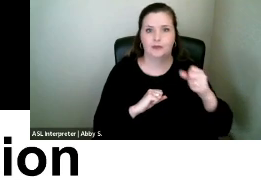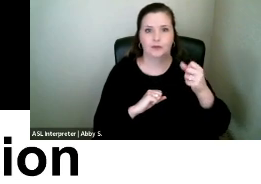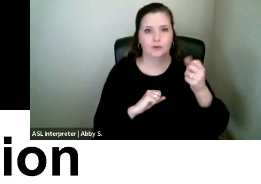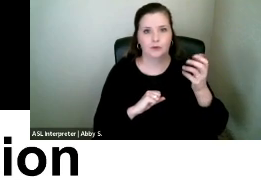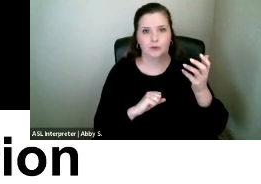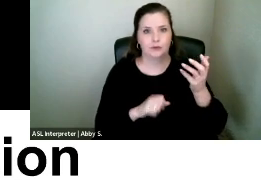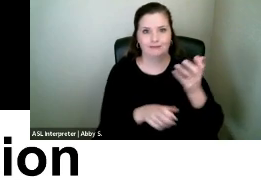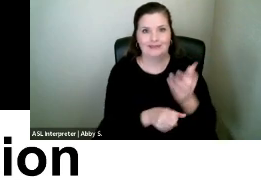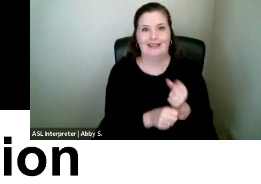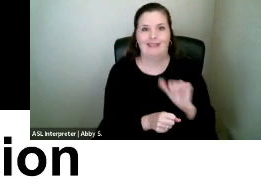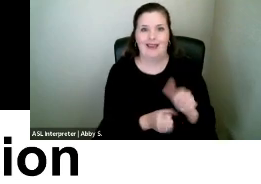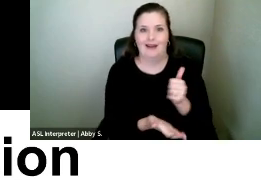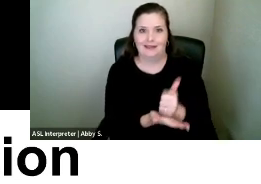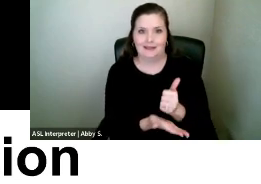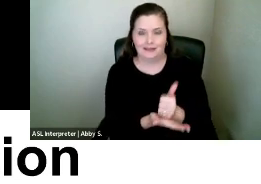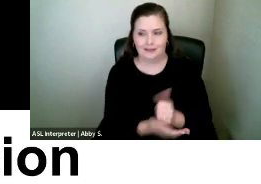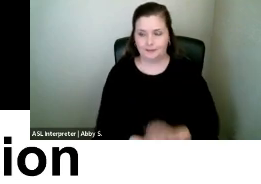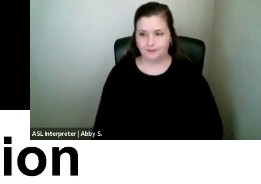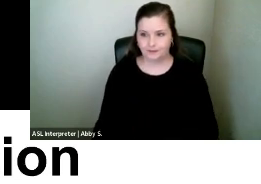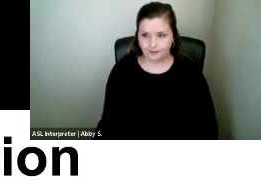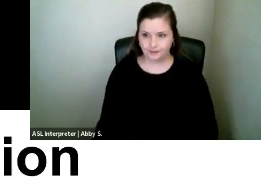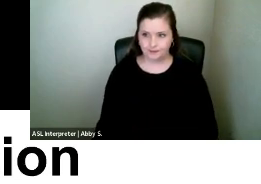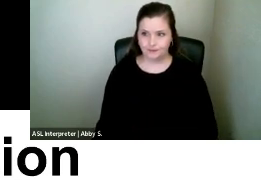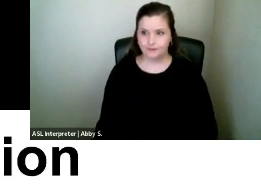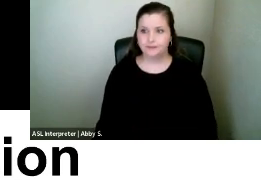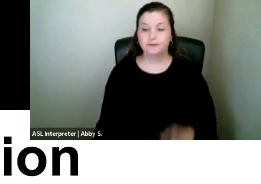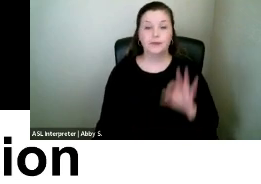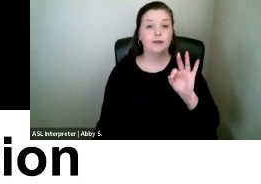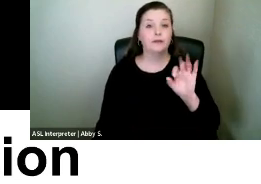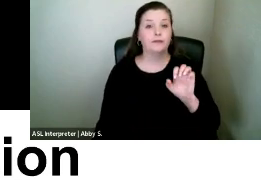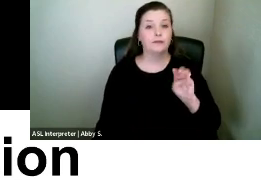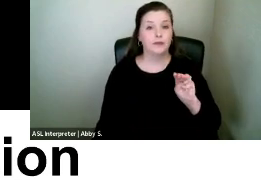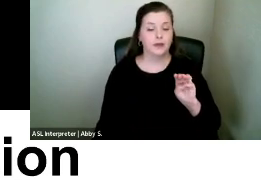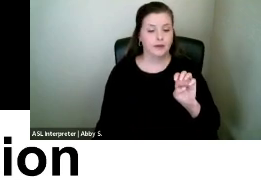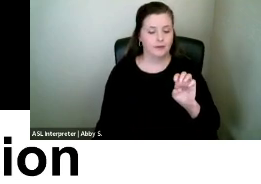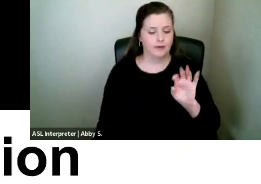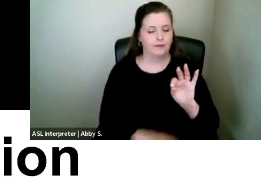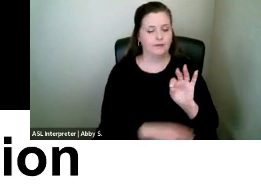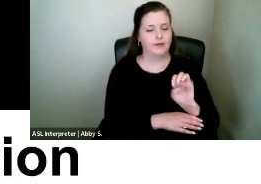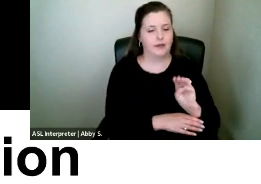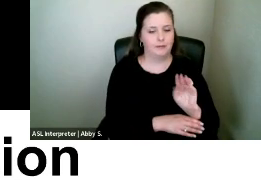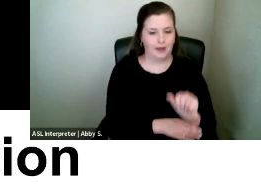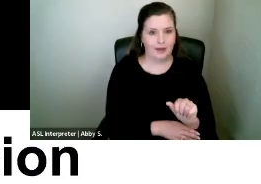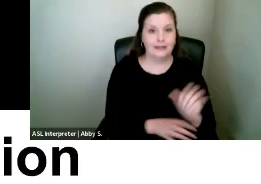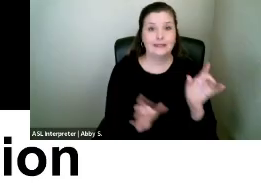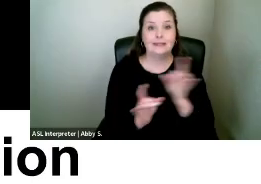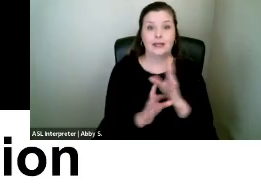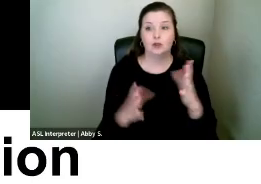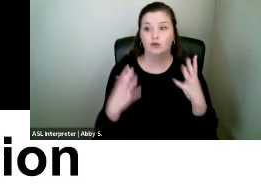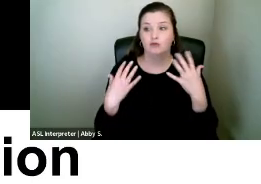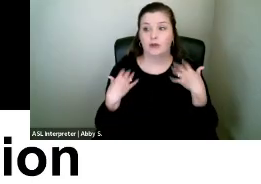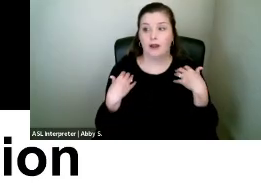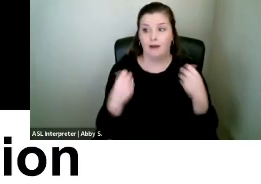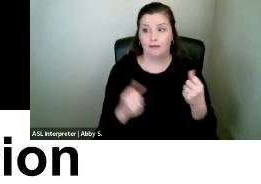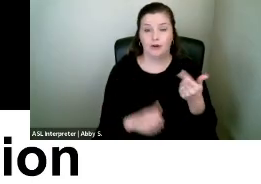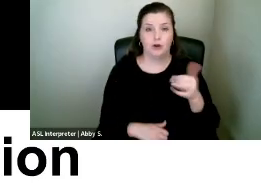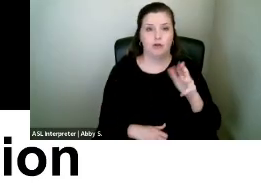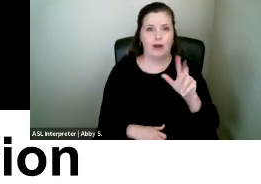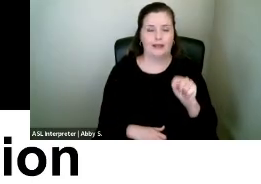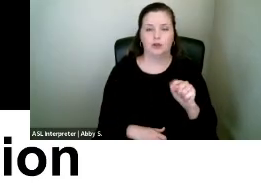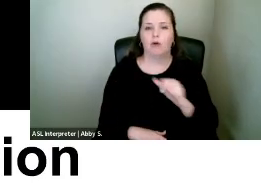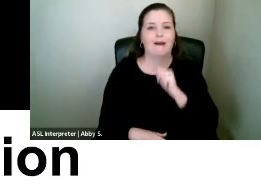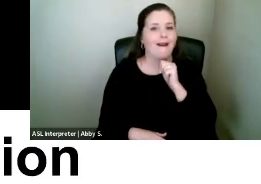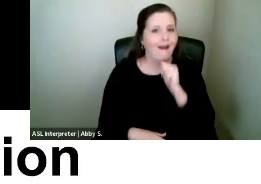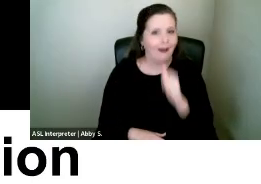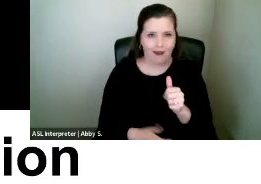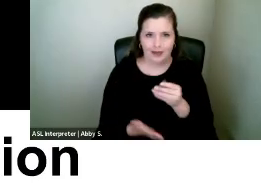that assistance. Now, FEMA disaster recovery grants do not count as income, and these don't